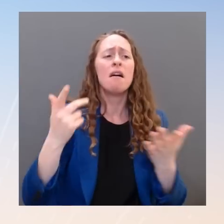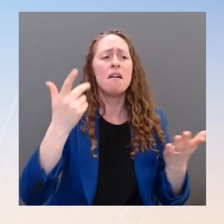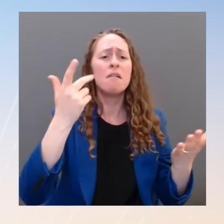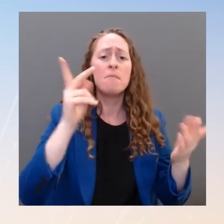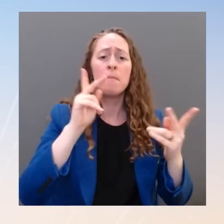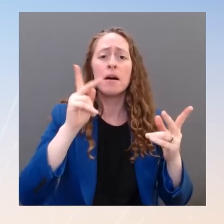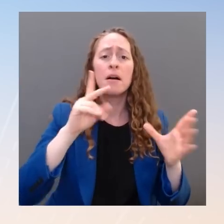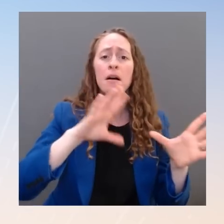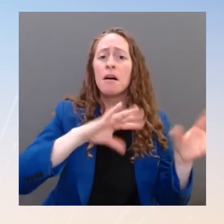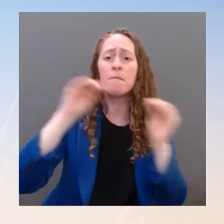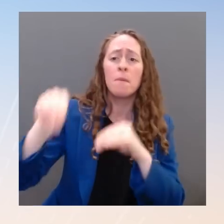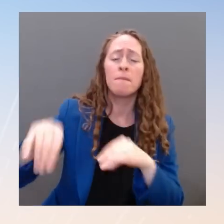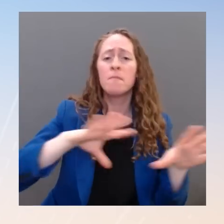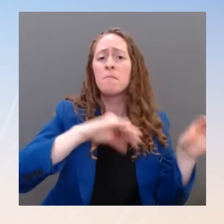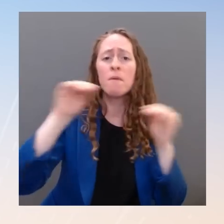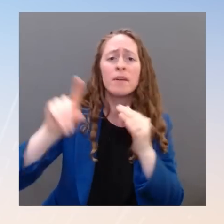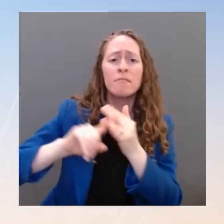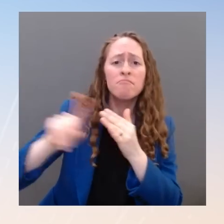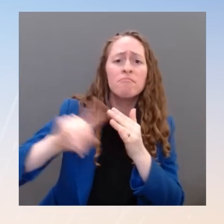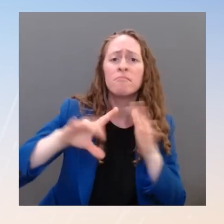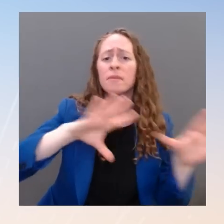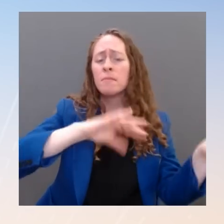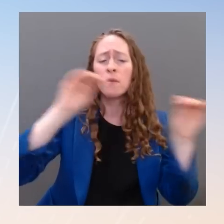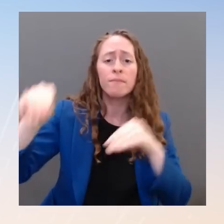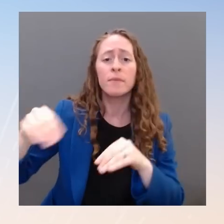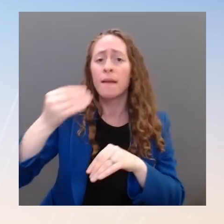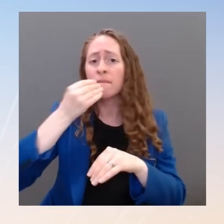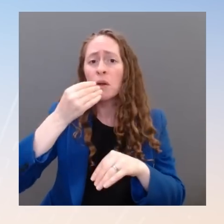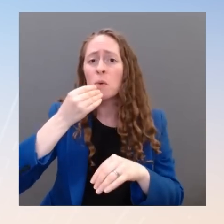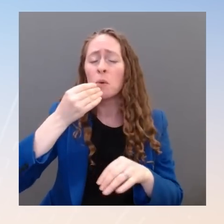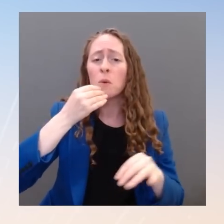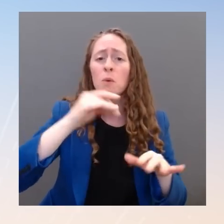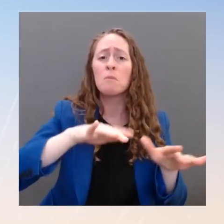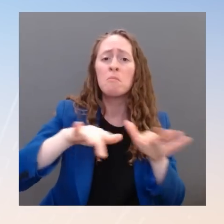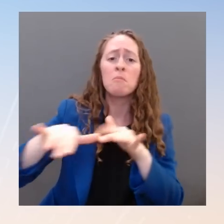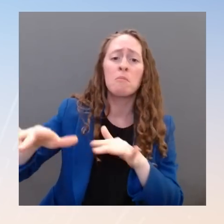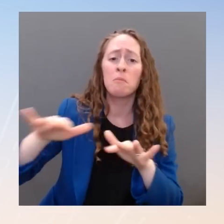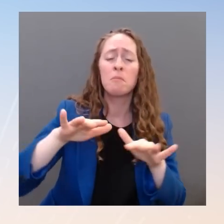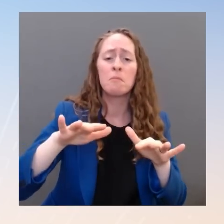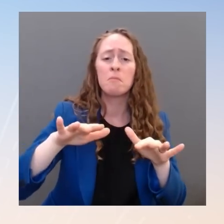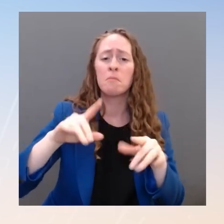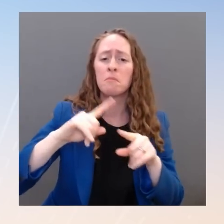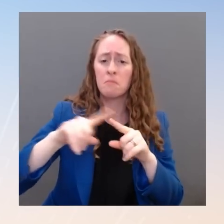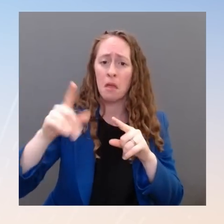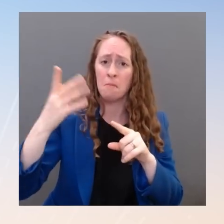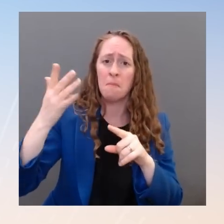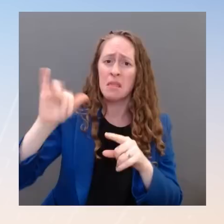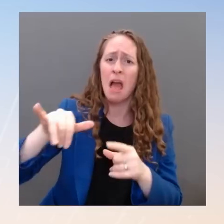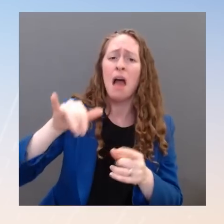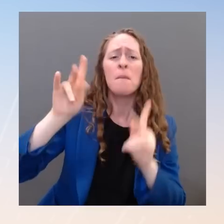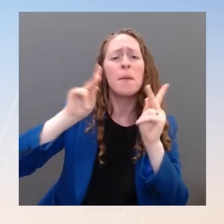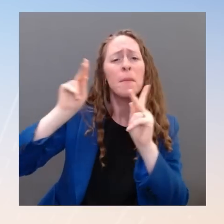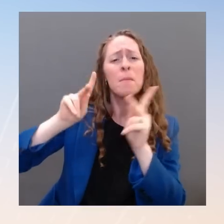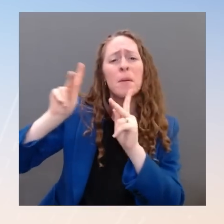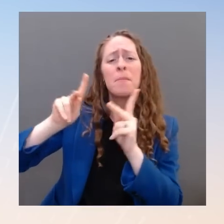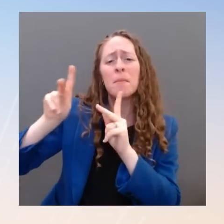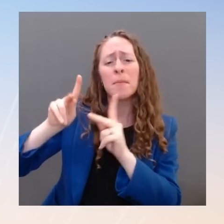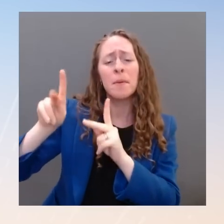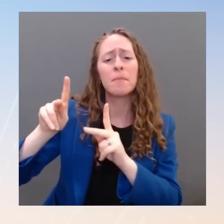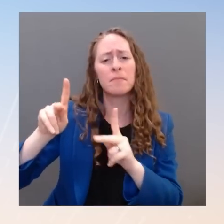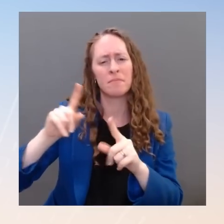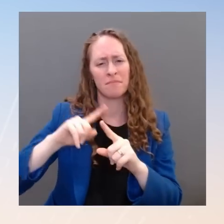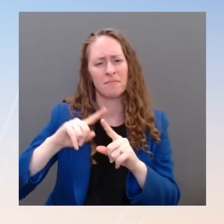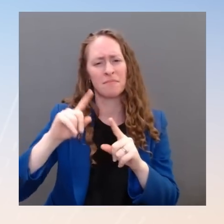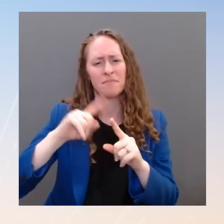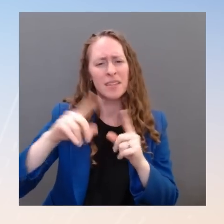I would say that we have provided a range of economic assistance because we know that there are economy has been devastated, not of